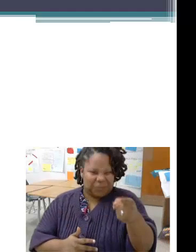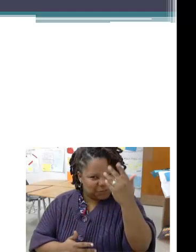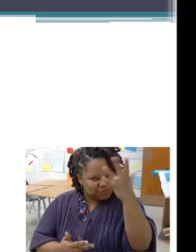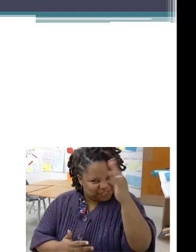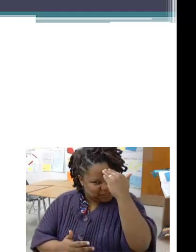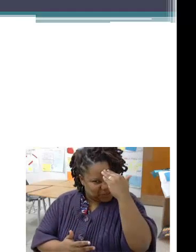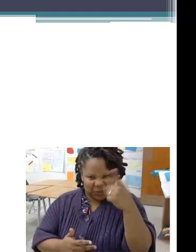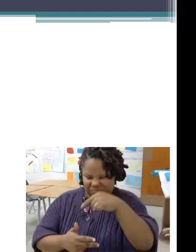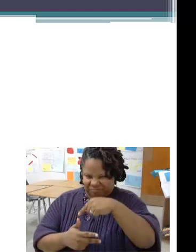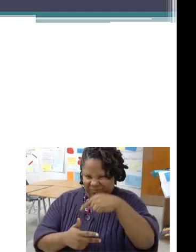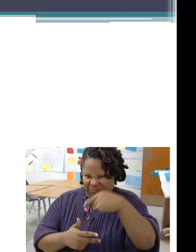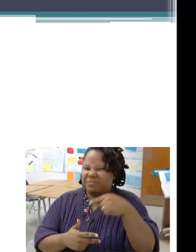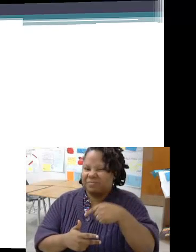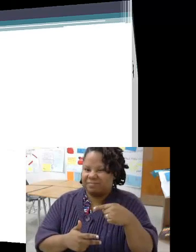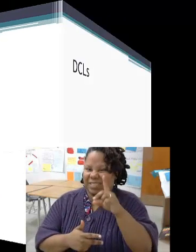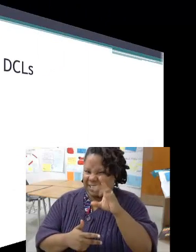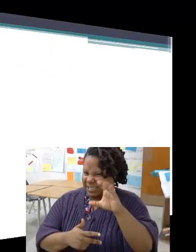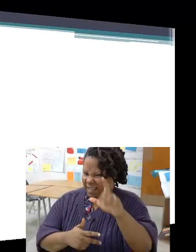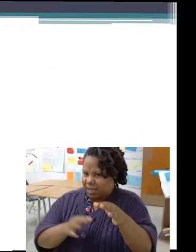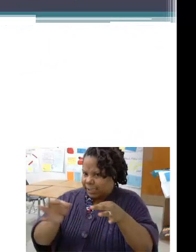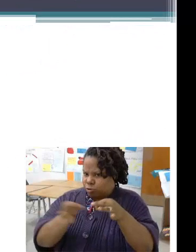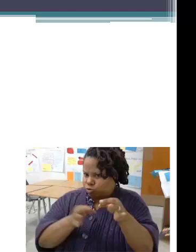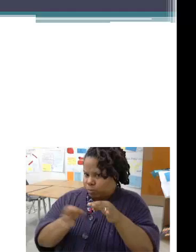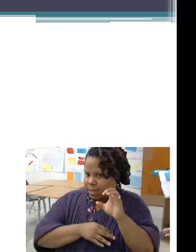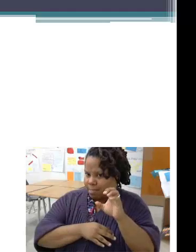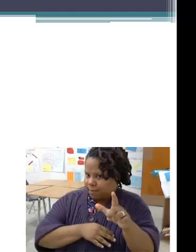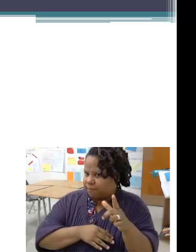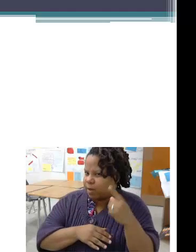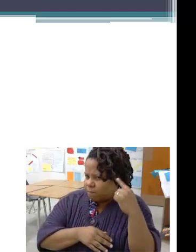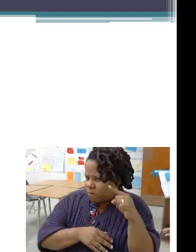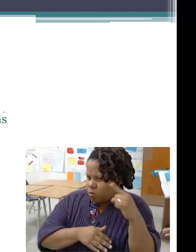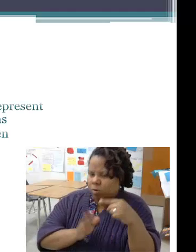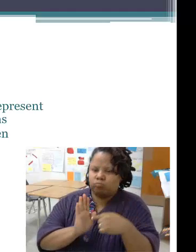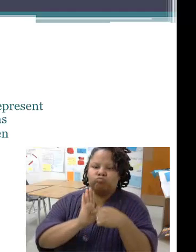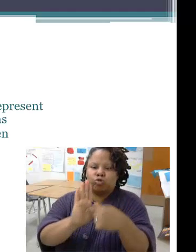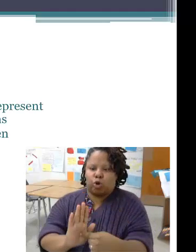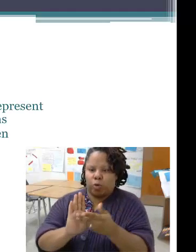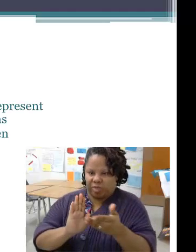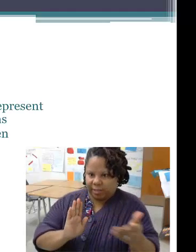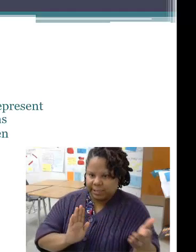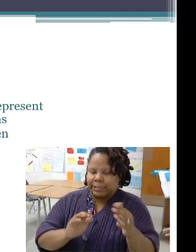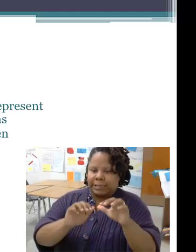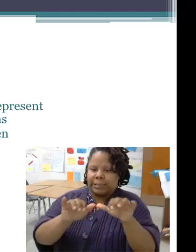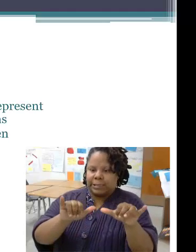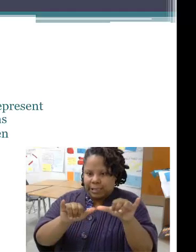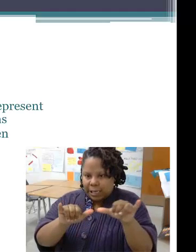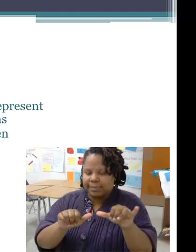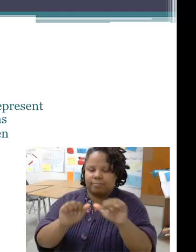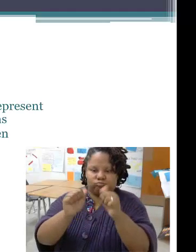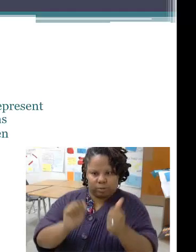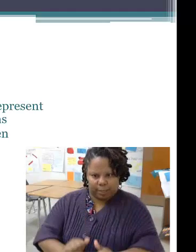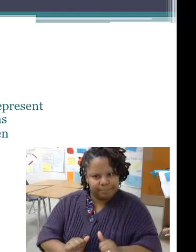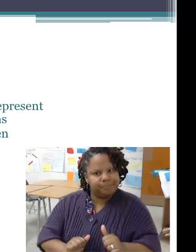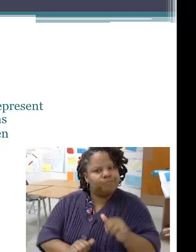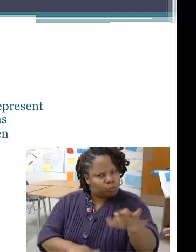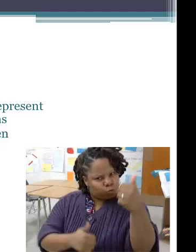and you know that they're descriptive classifiers used to show an object or a noun size or shape. As we remember from classifiers, before